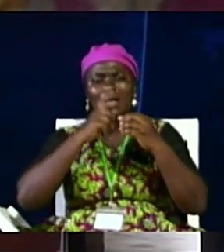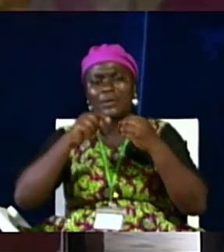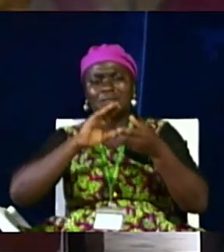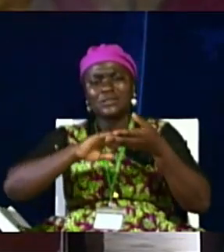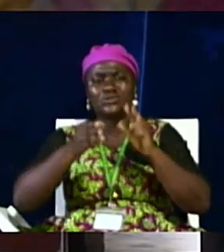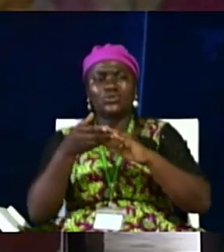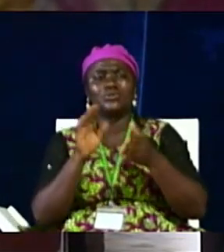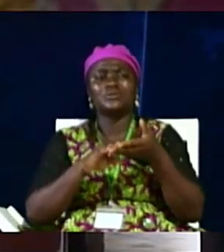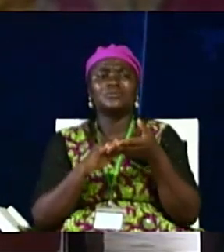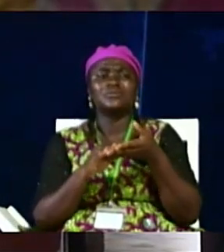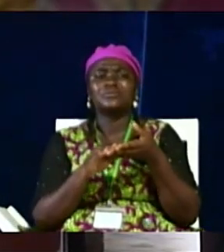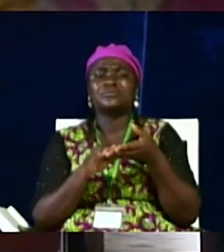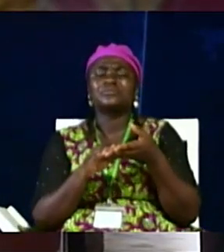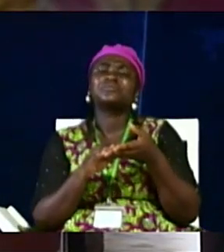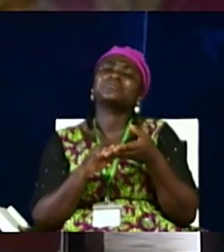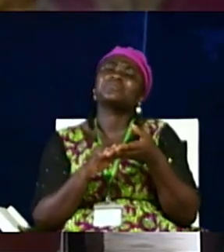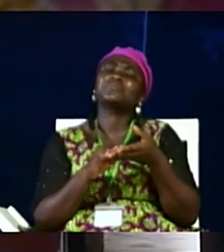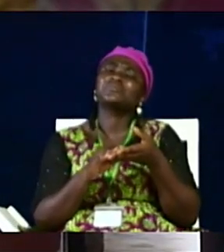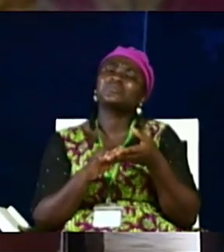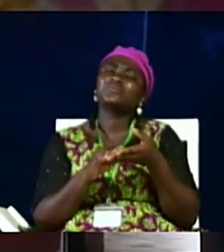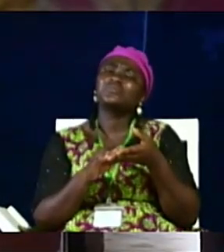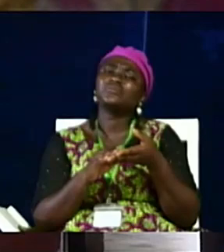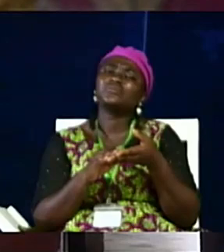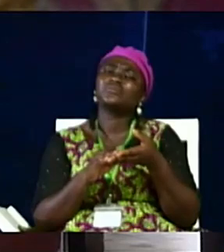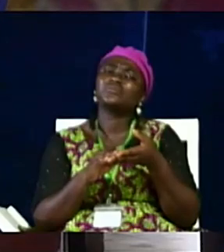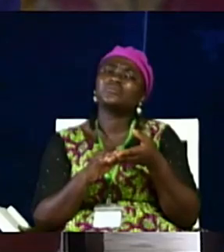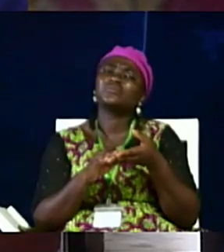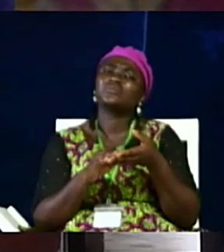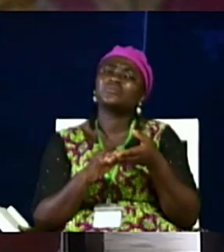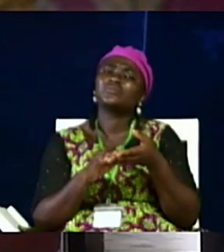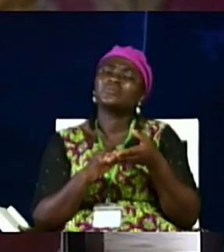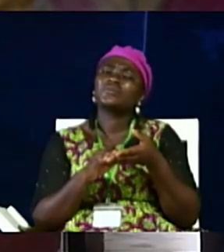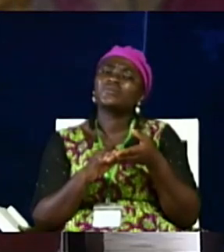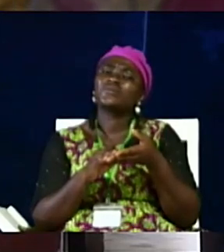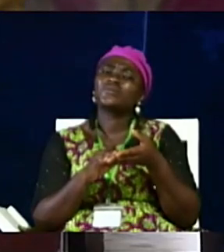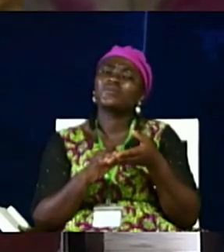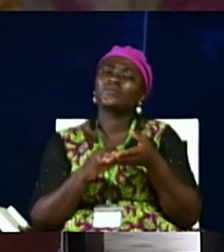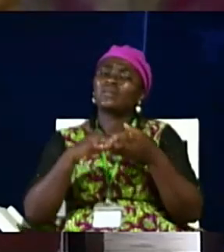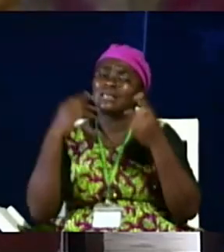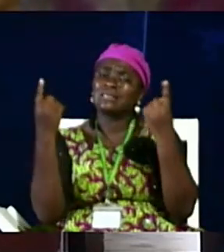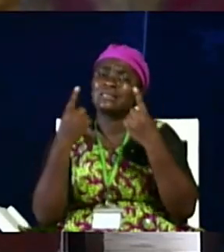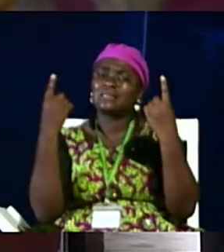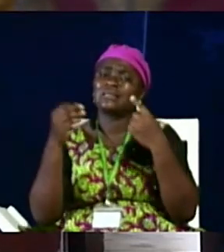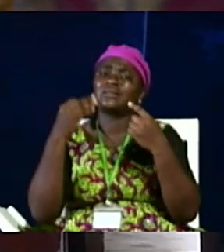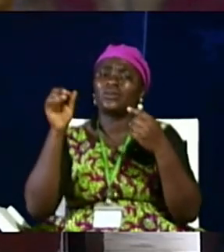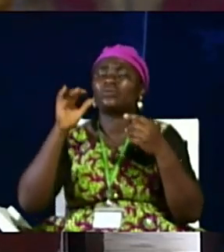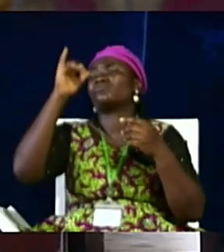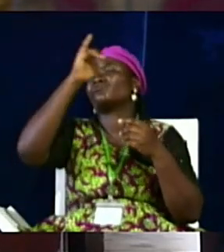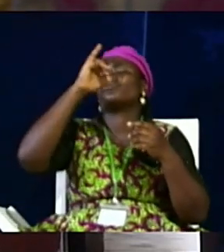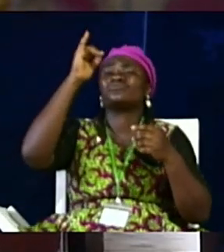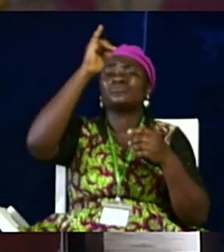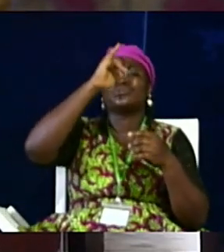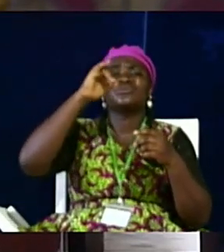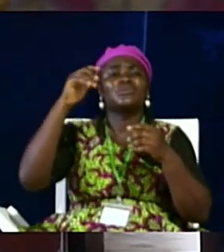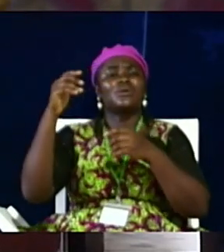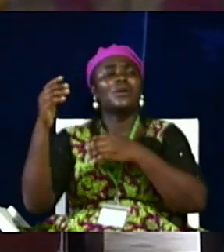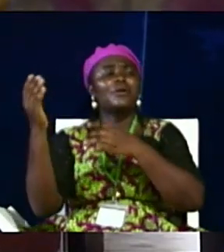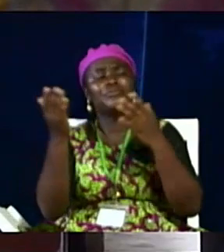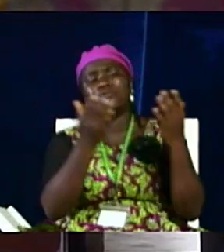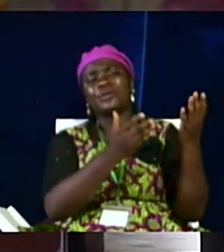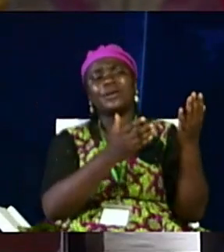remnant for the new world, his sin of alcoholism brought upon us racism and